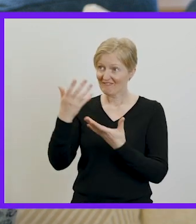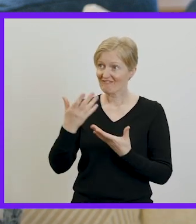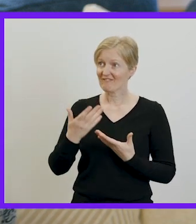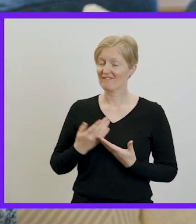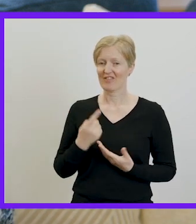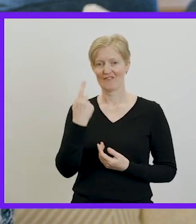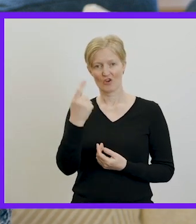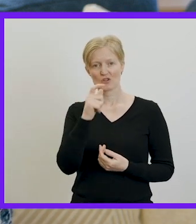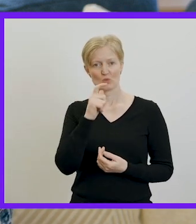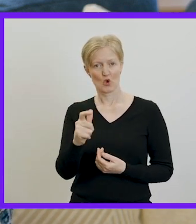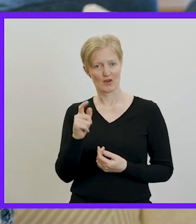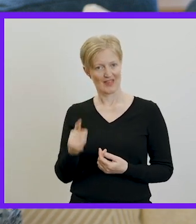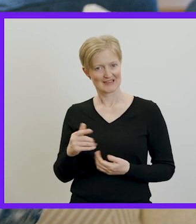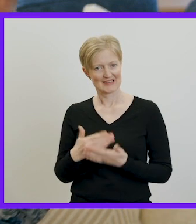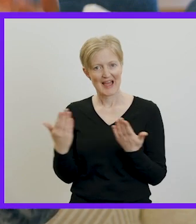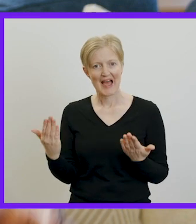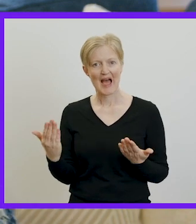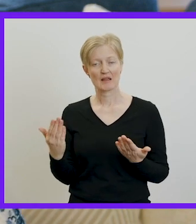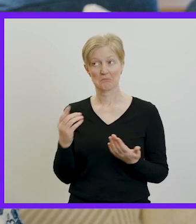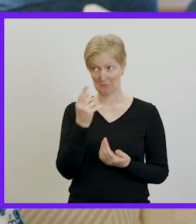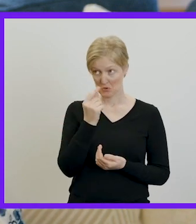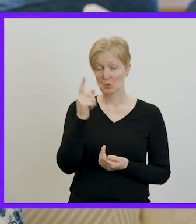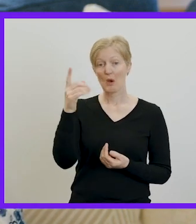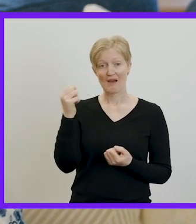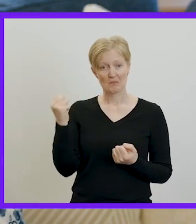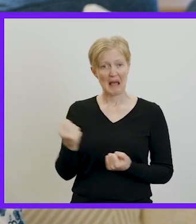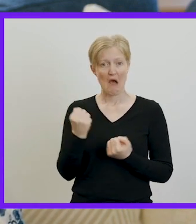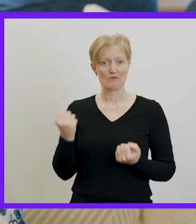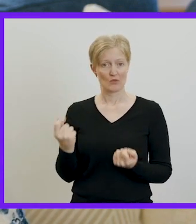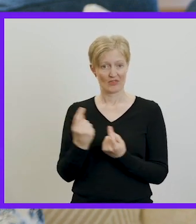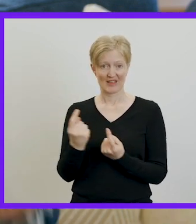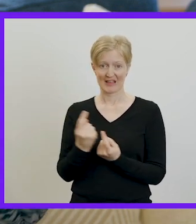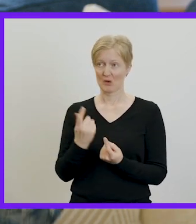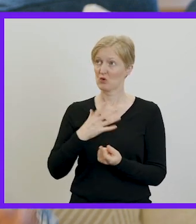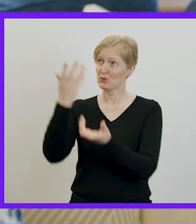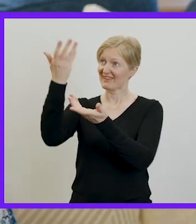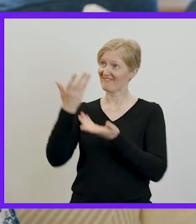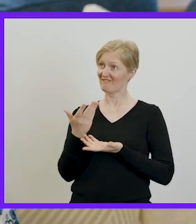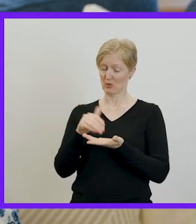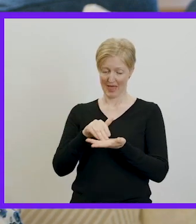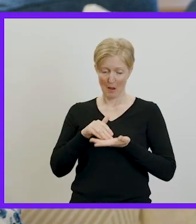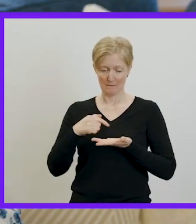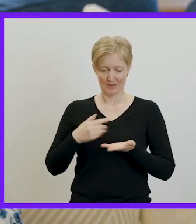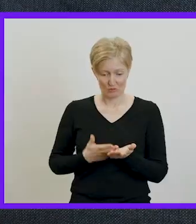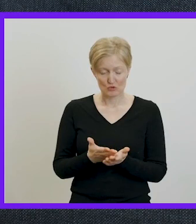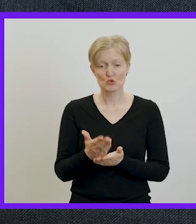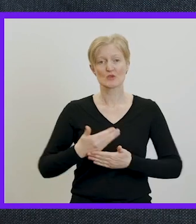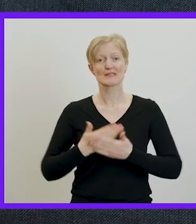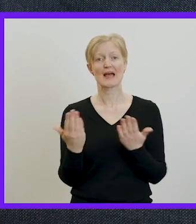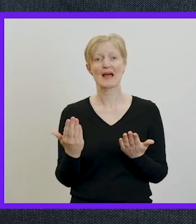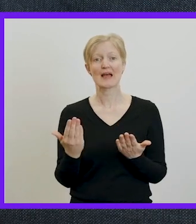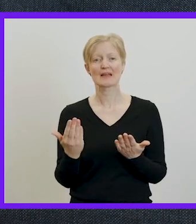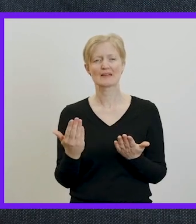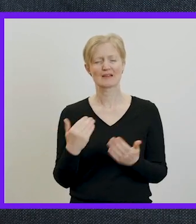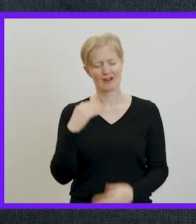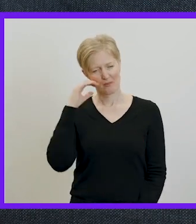the first word in my heart. Maybe he's got some very powerful thoughts that are going to carry me through the day. I